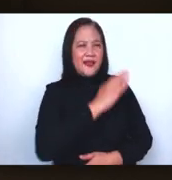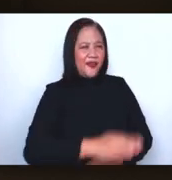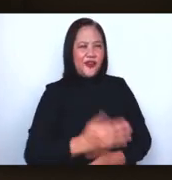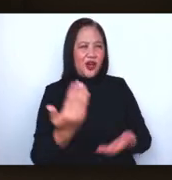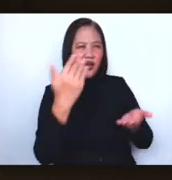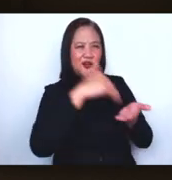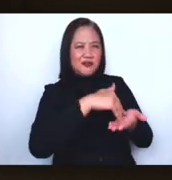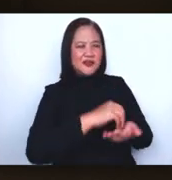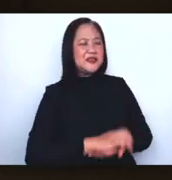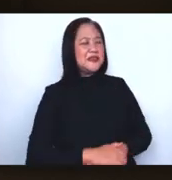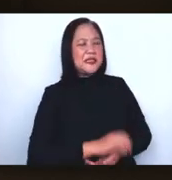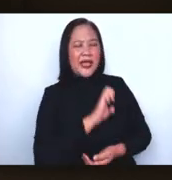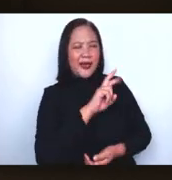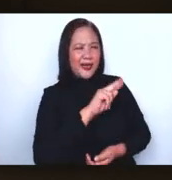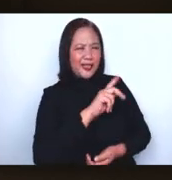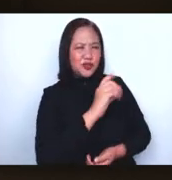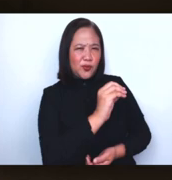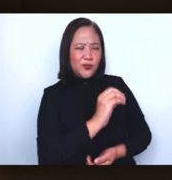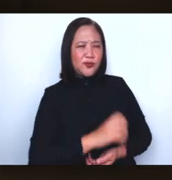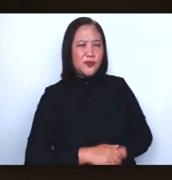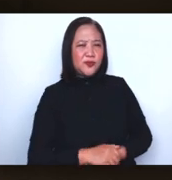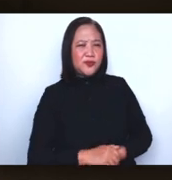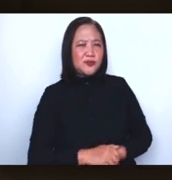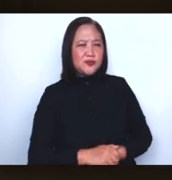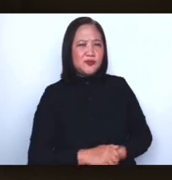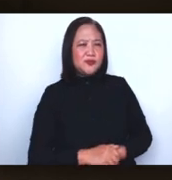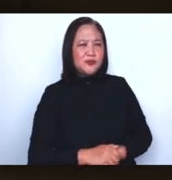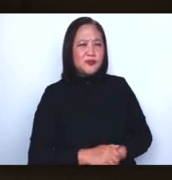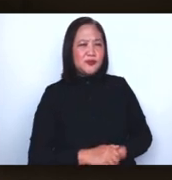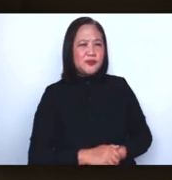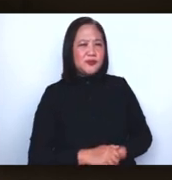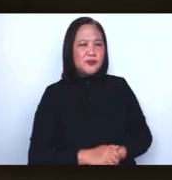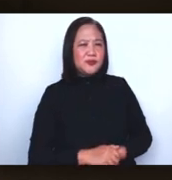Never again, Ernesto.